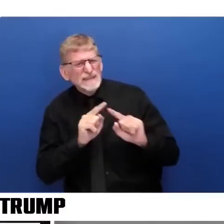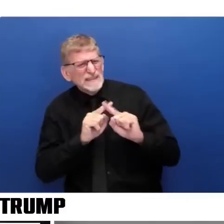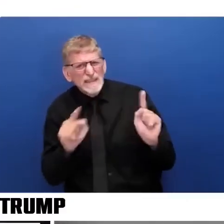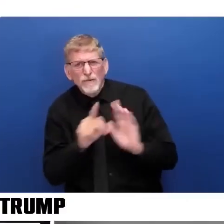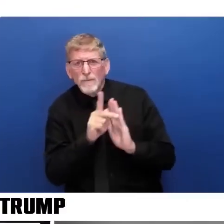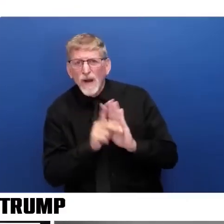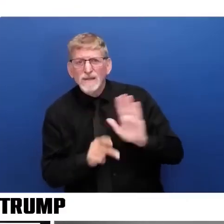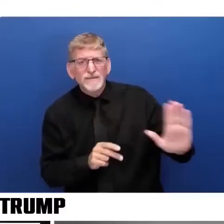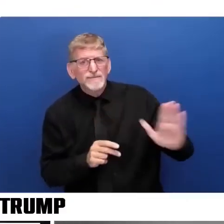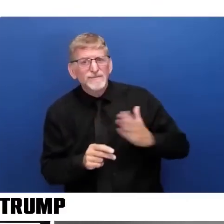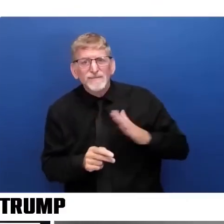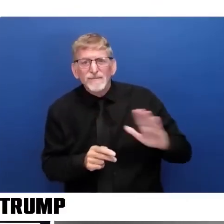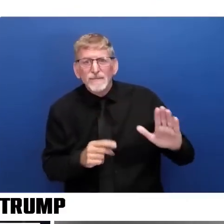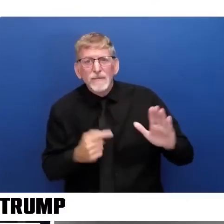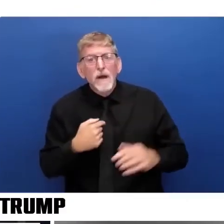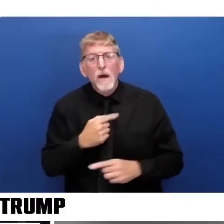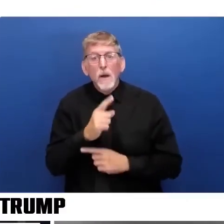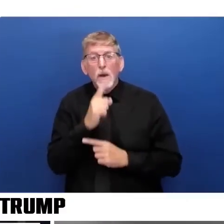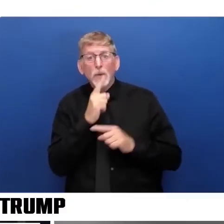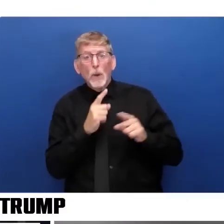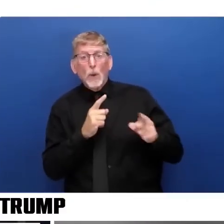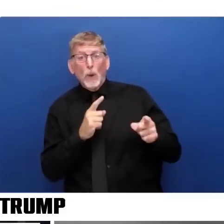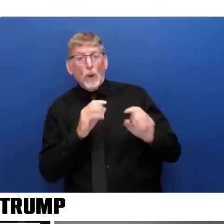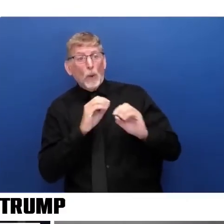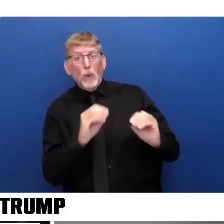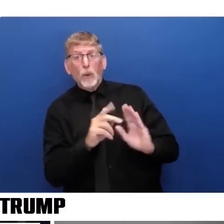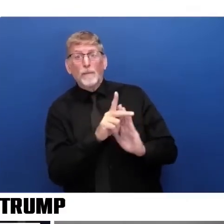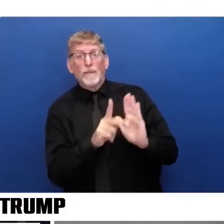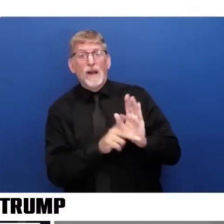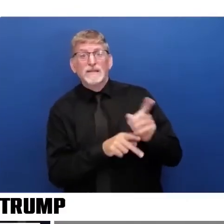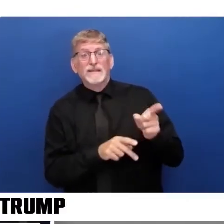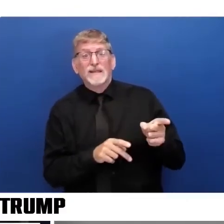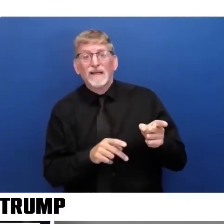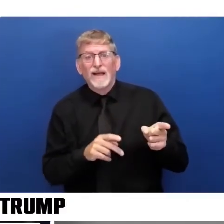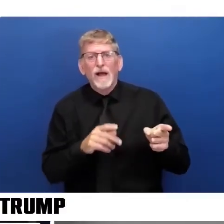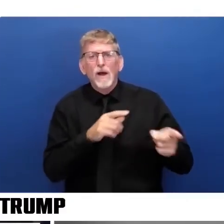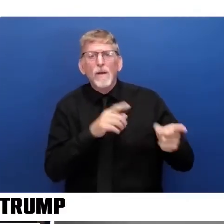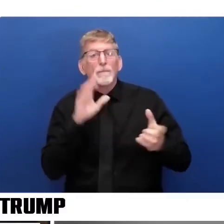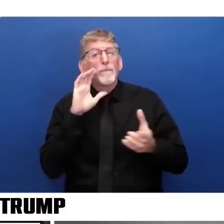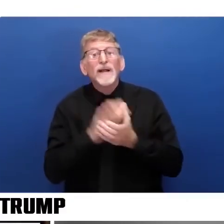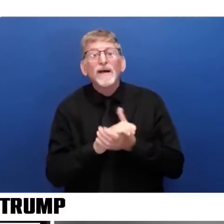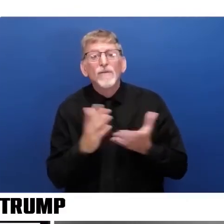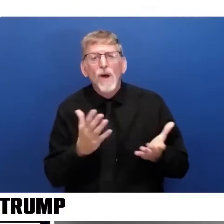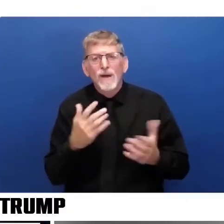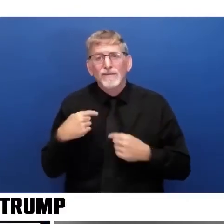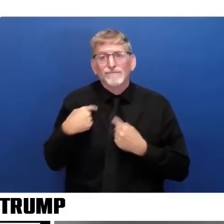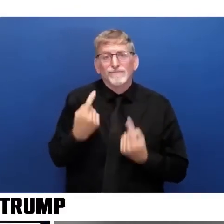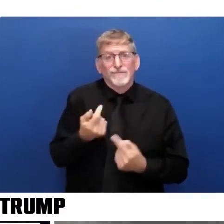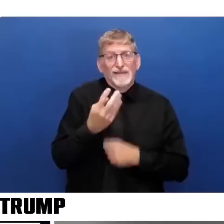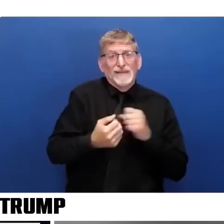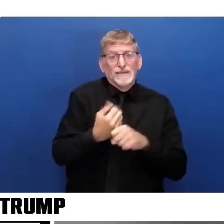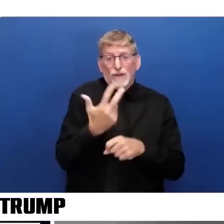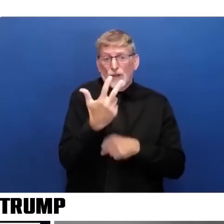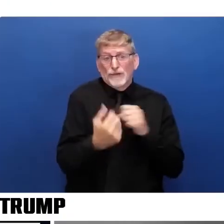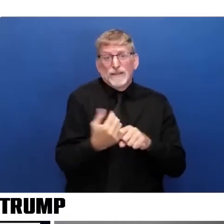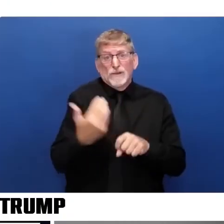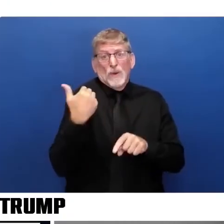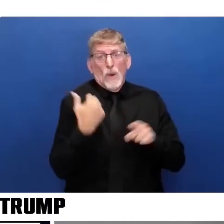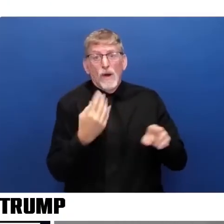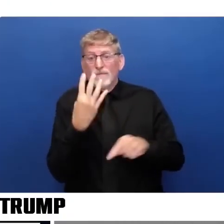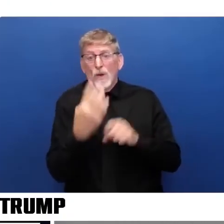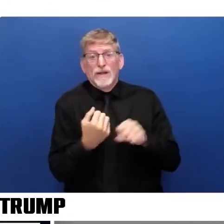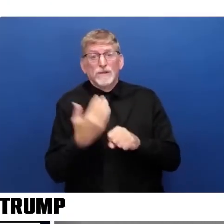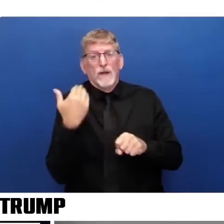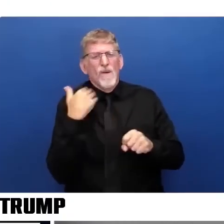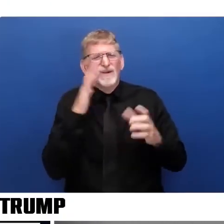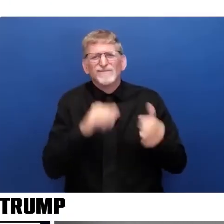her because she has no policy. Everything that she believed 3 years ago and 4 years ago is out the window. She's going to my